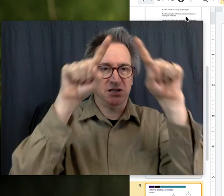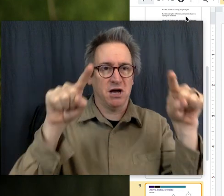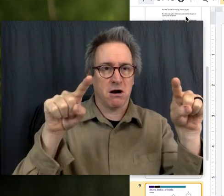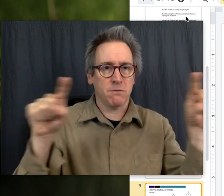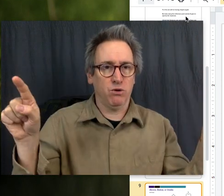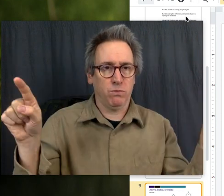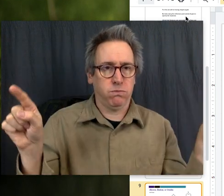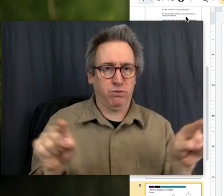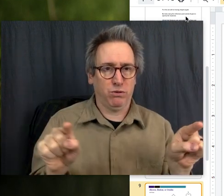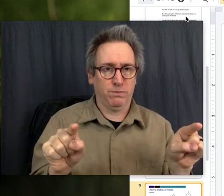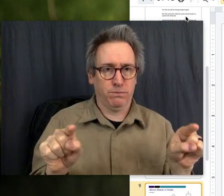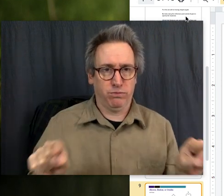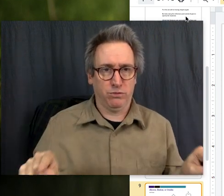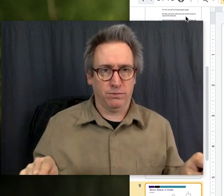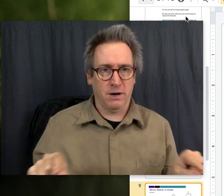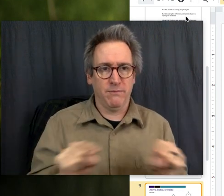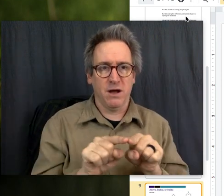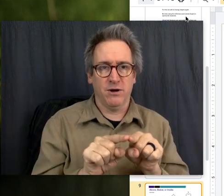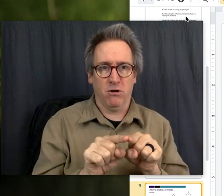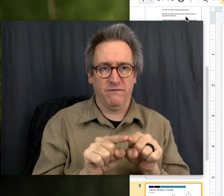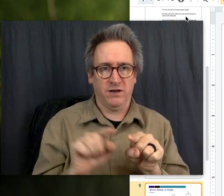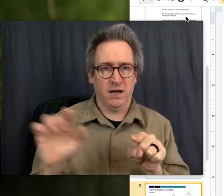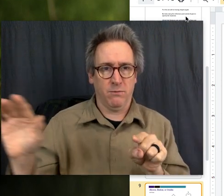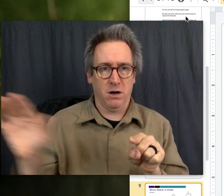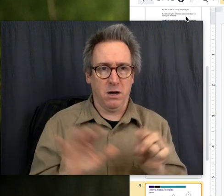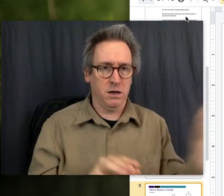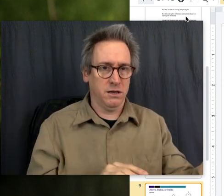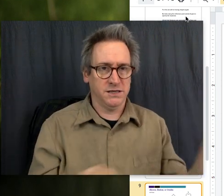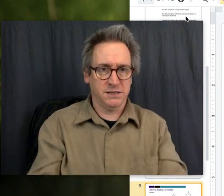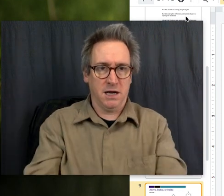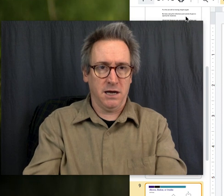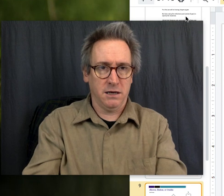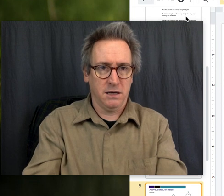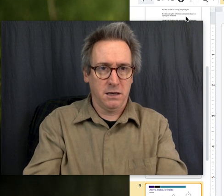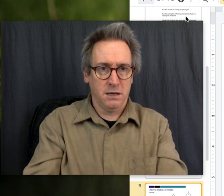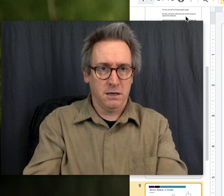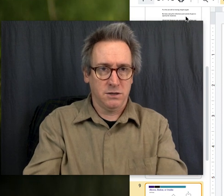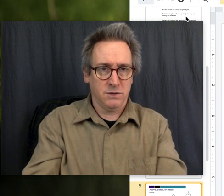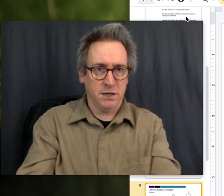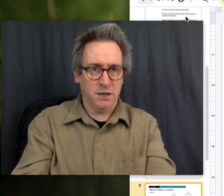a star. I'm coming off the camera on this side.